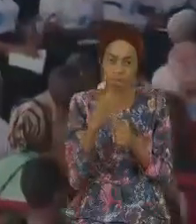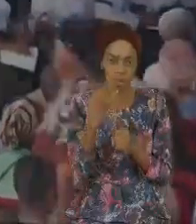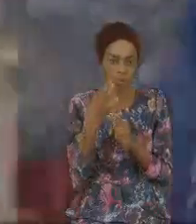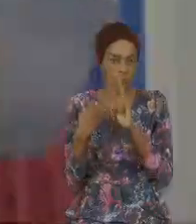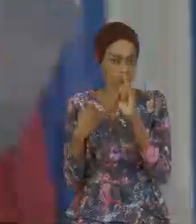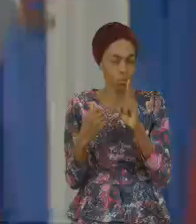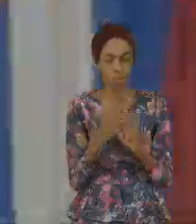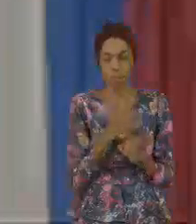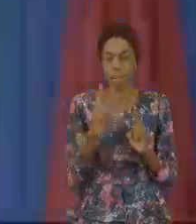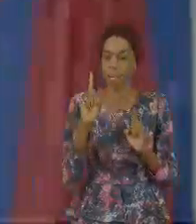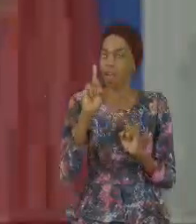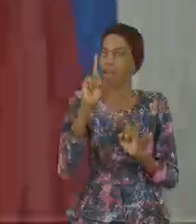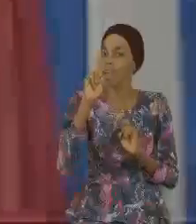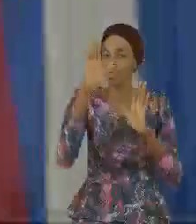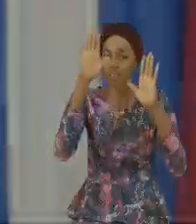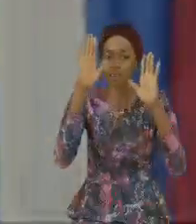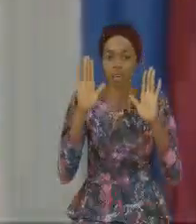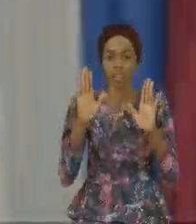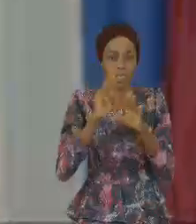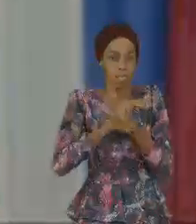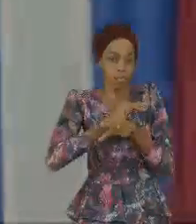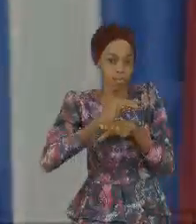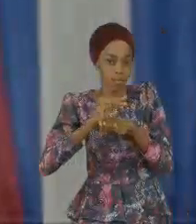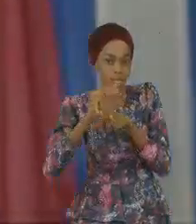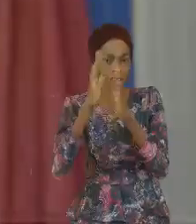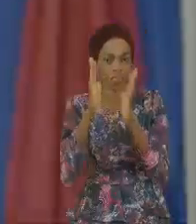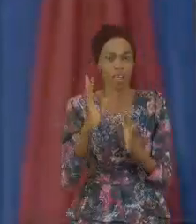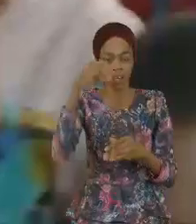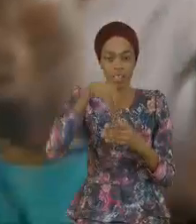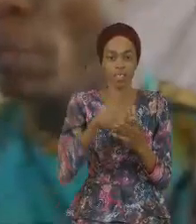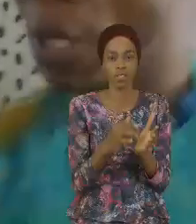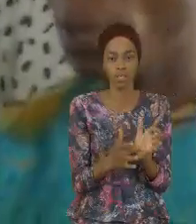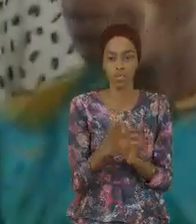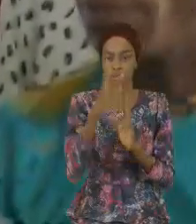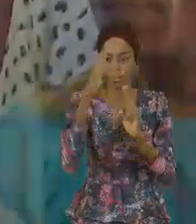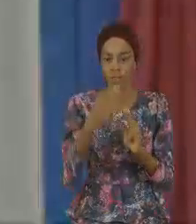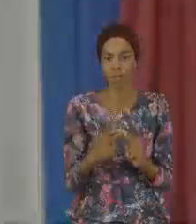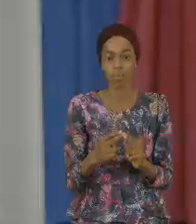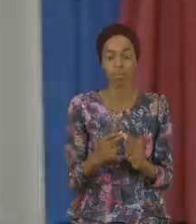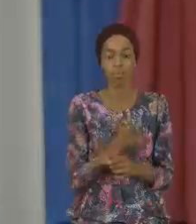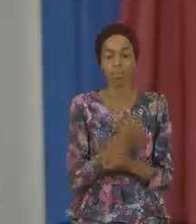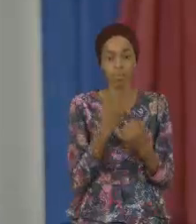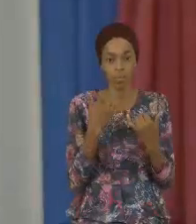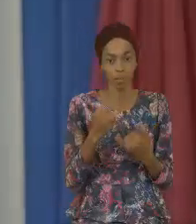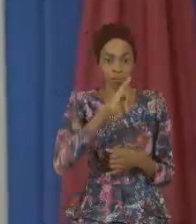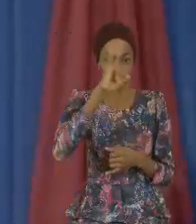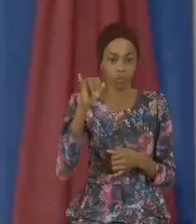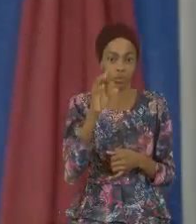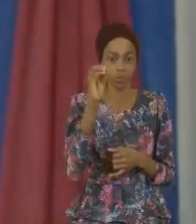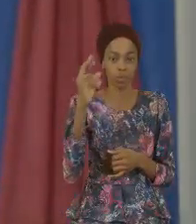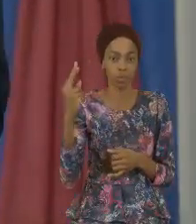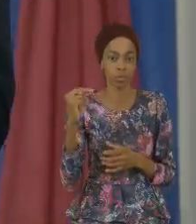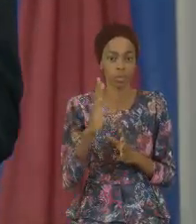an excellent minister in Jesus' name. Amen. Now in John chapter